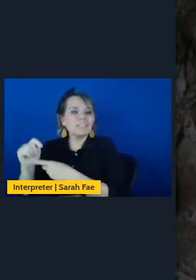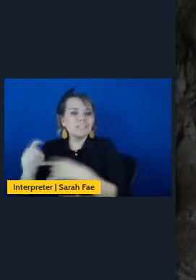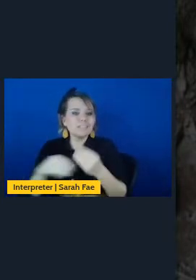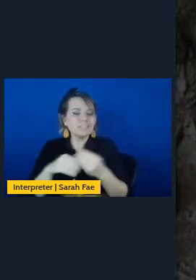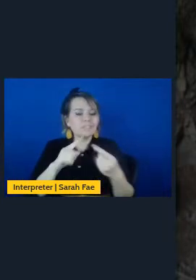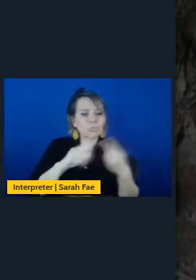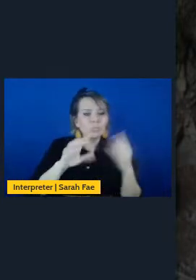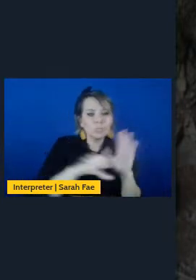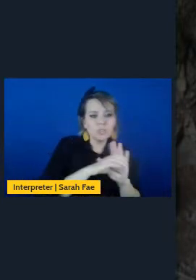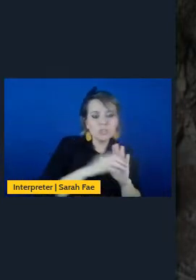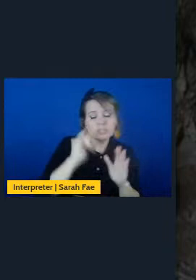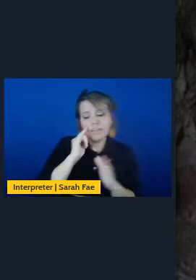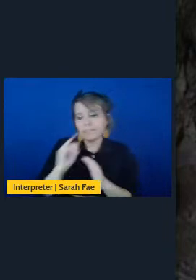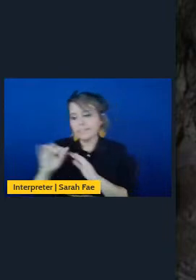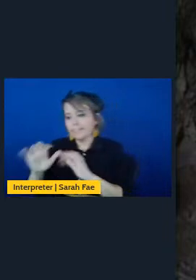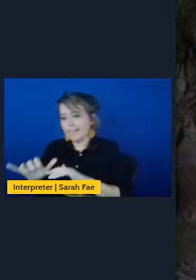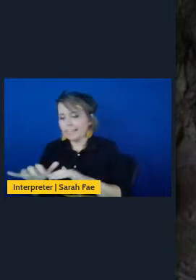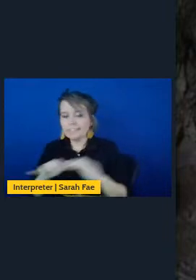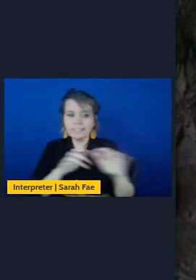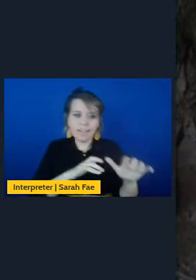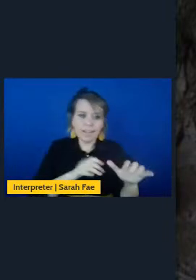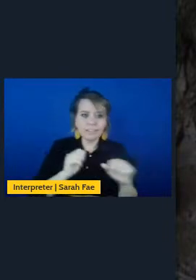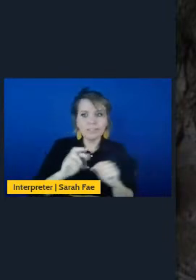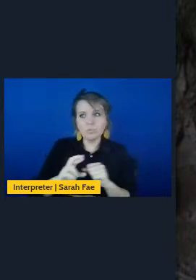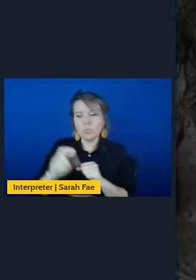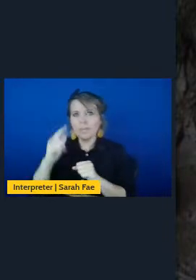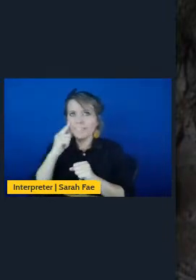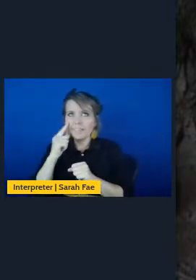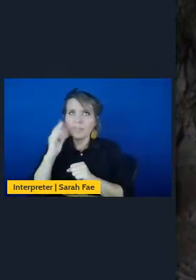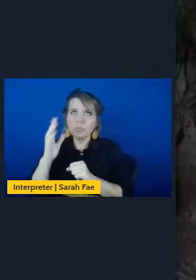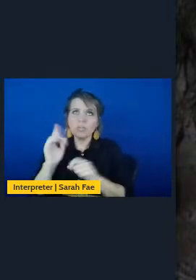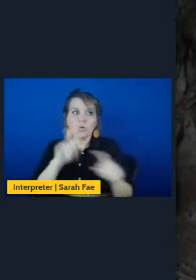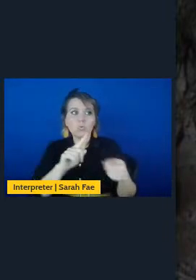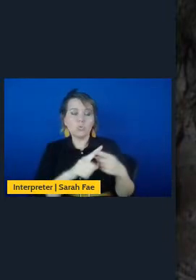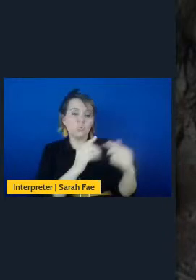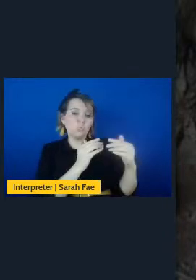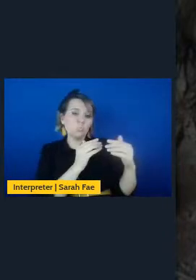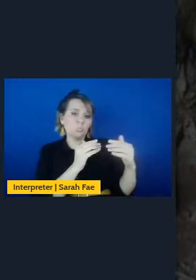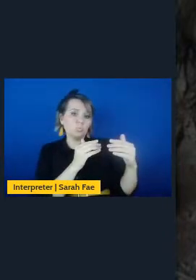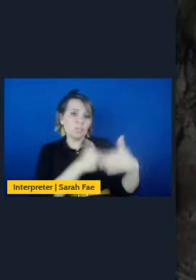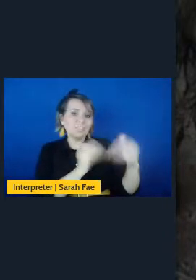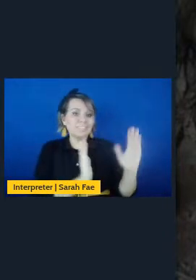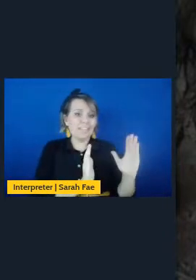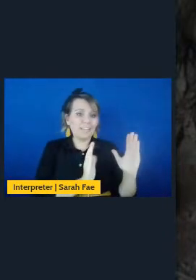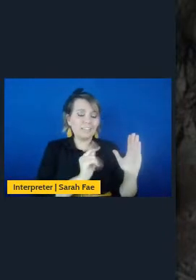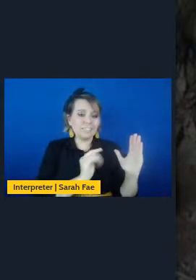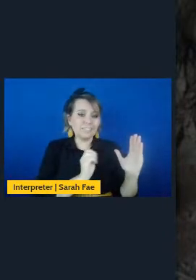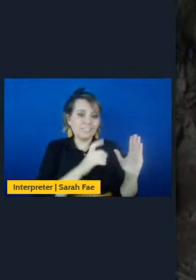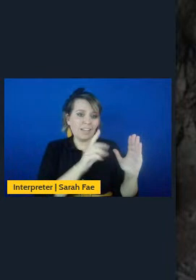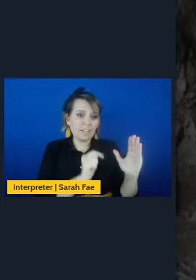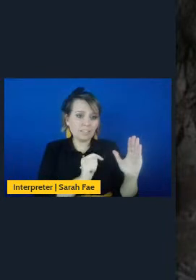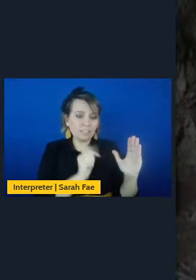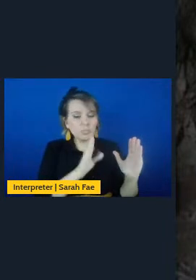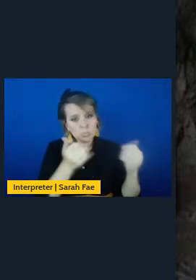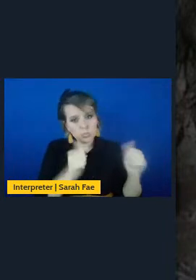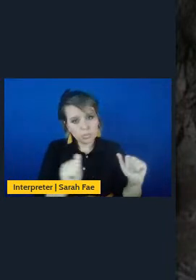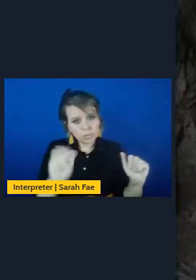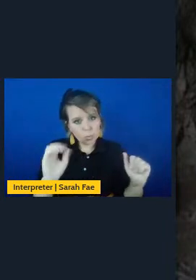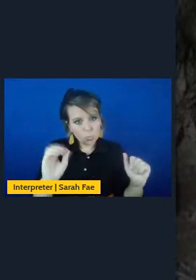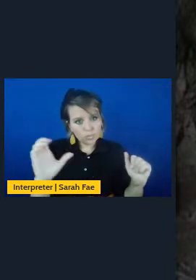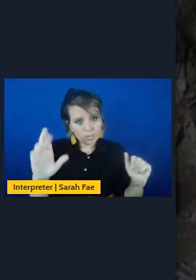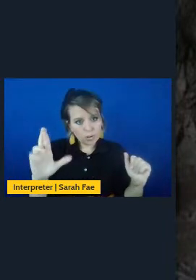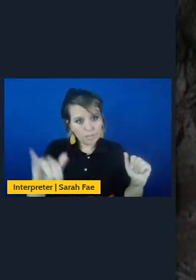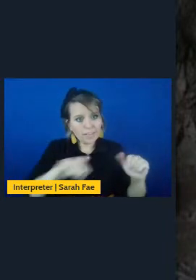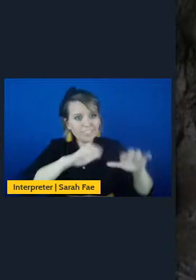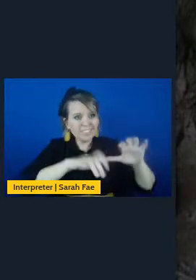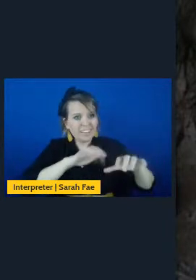text, or if it thinks that it's going to contain text based on what it describes, it will attempt to OCR that text for